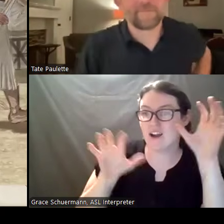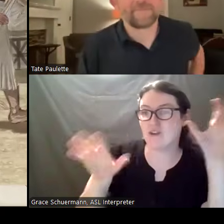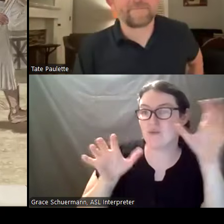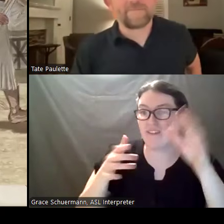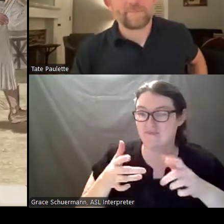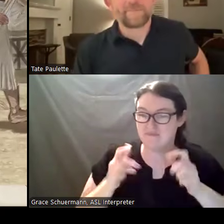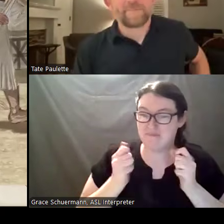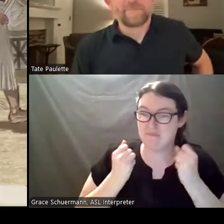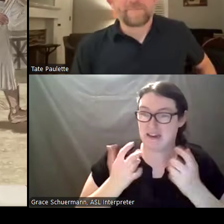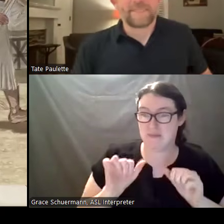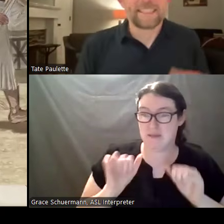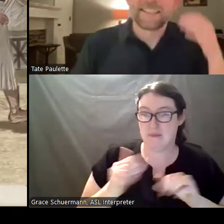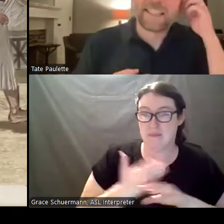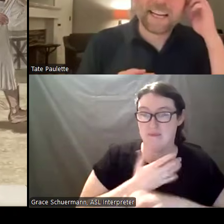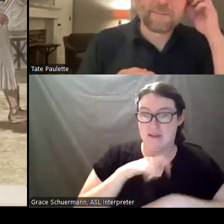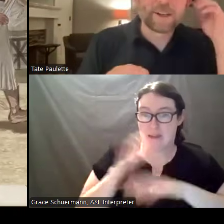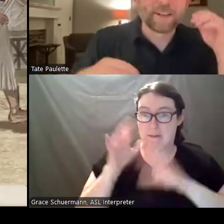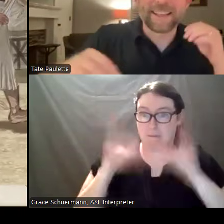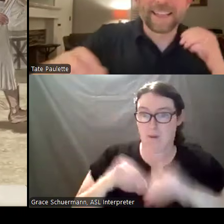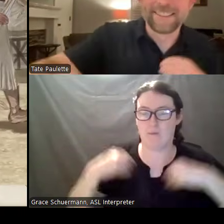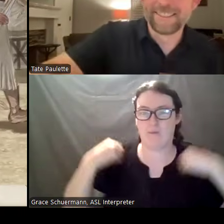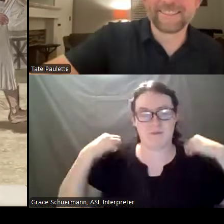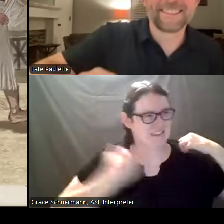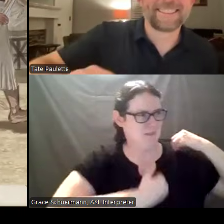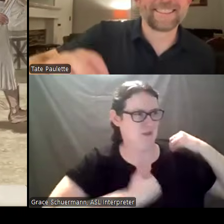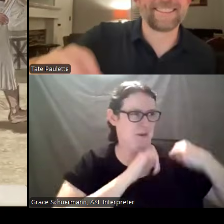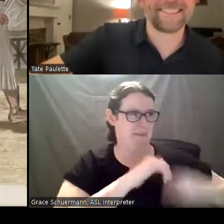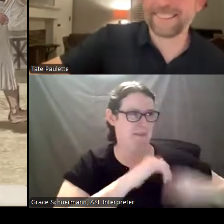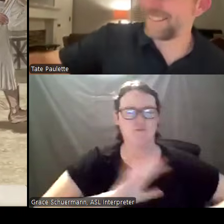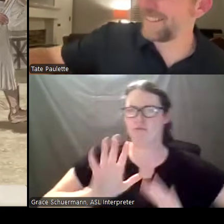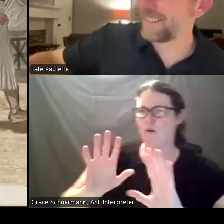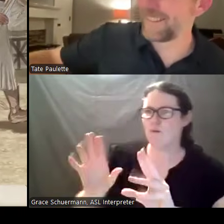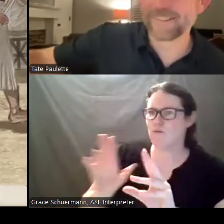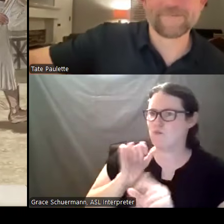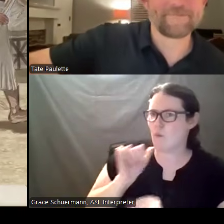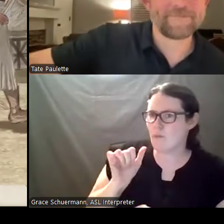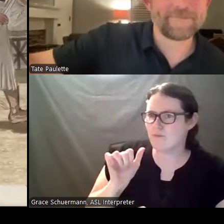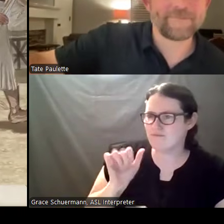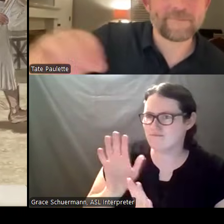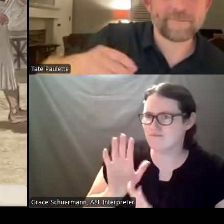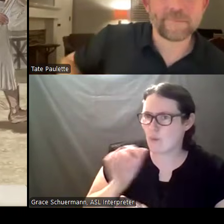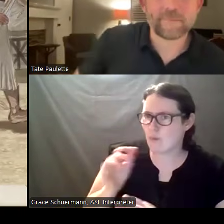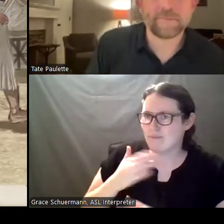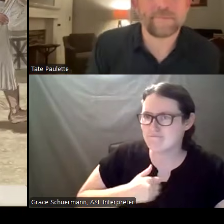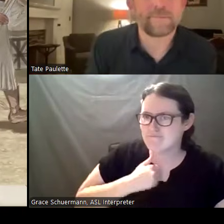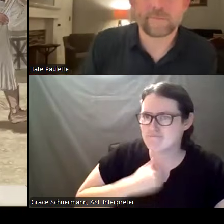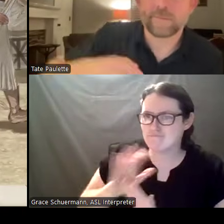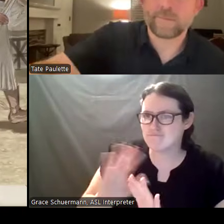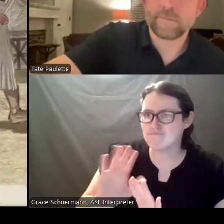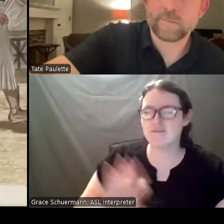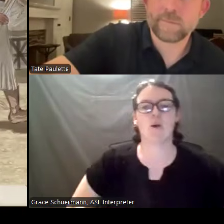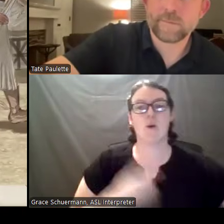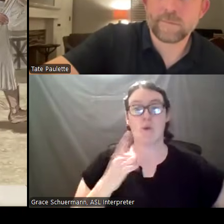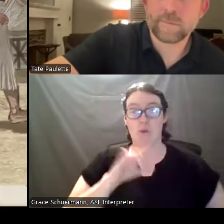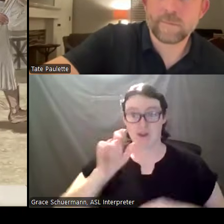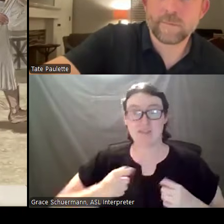to you before our time is up. Yeah, I'm sorry So, about that. no, no, no, no, no. So, one of the questions that actually has